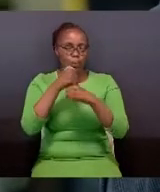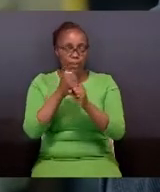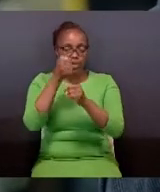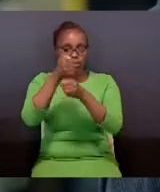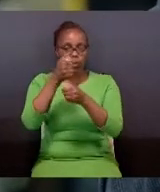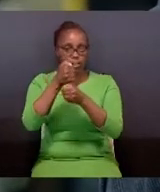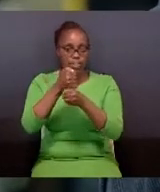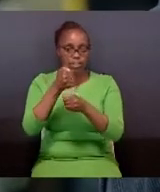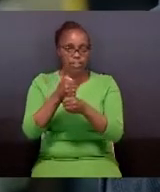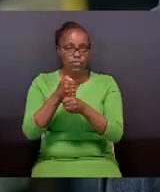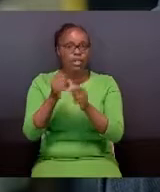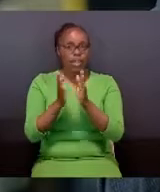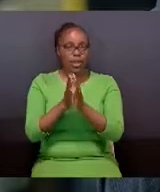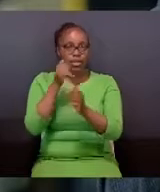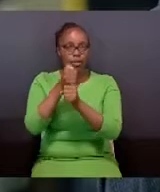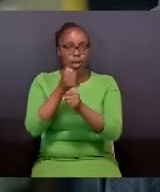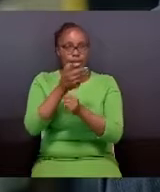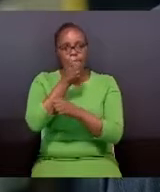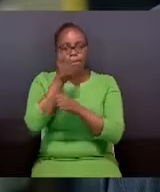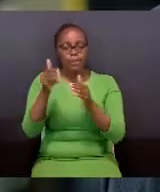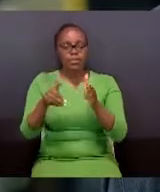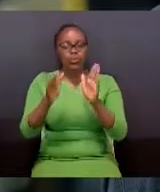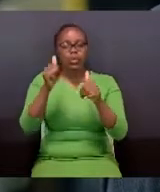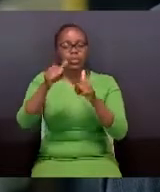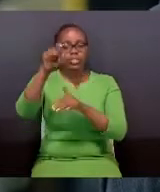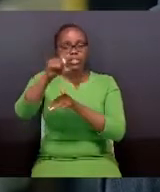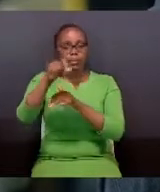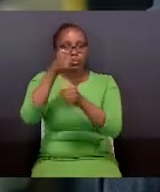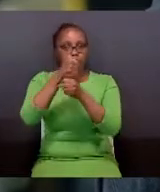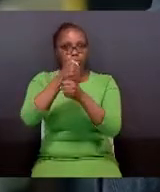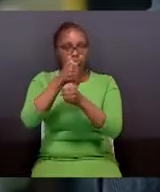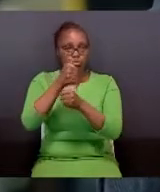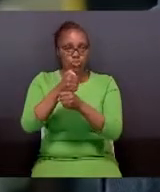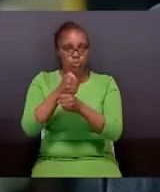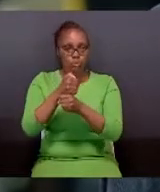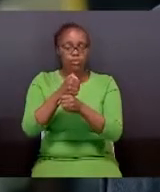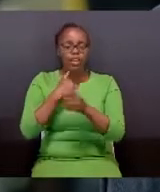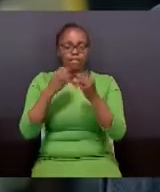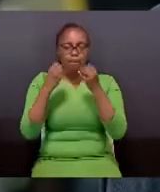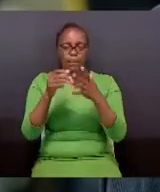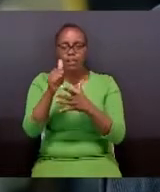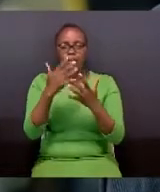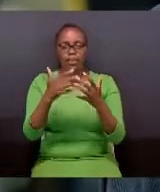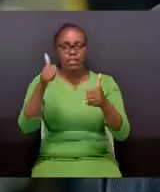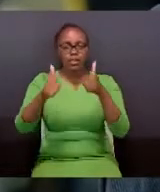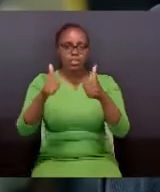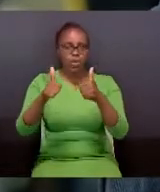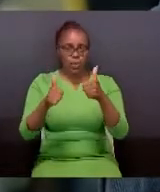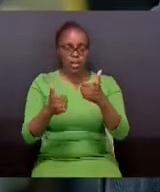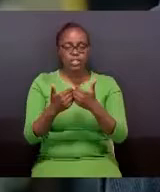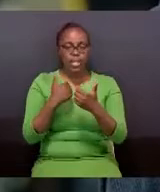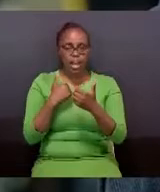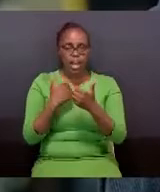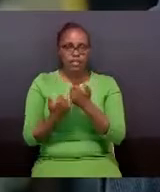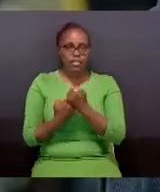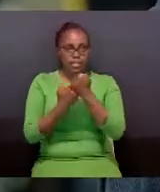work and work the best way it should. There are many other things that accompany